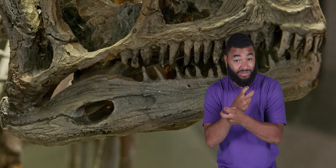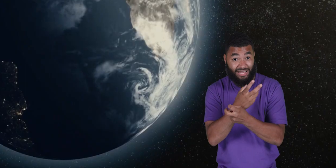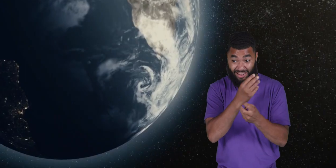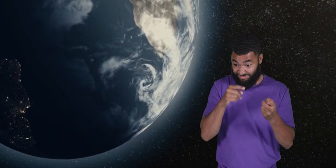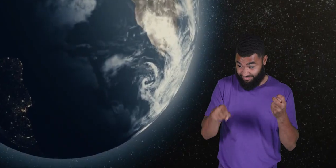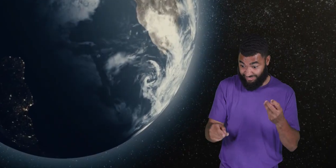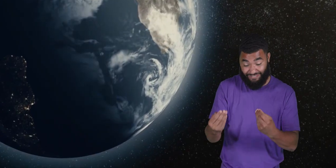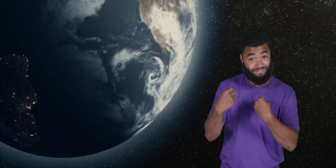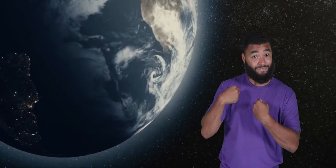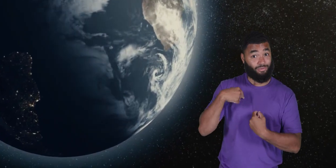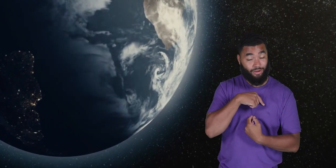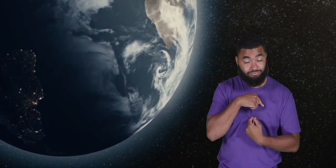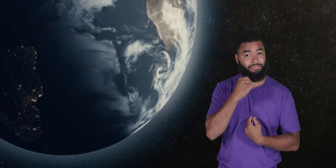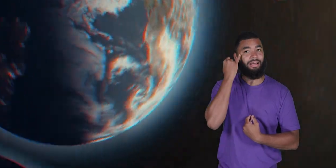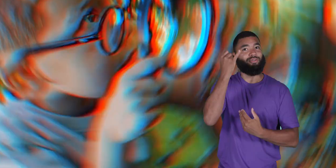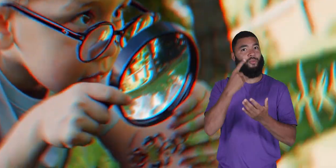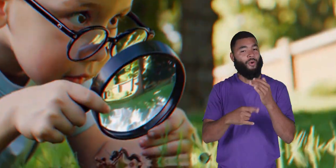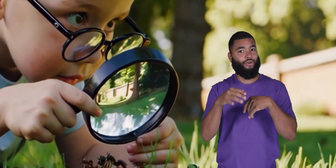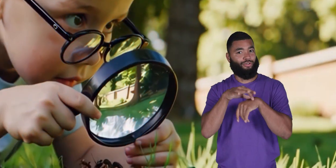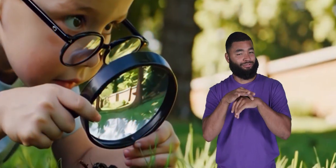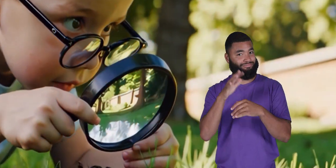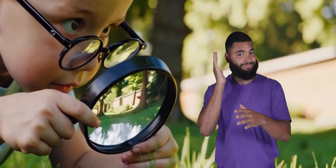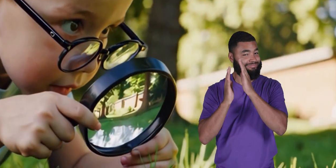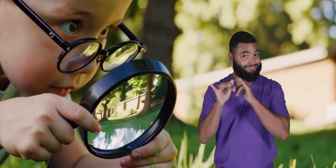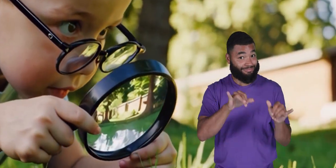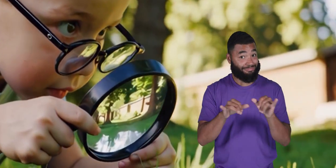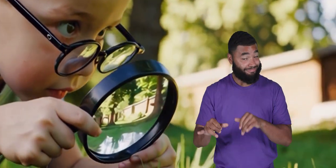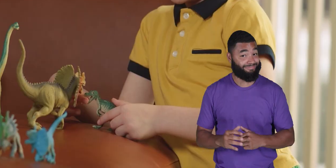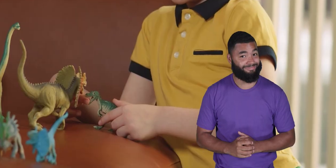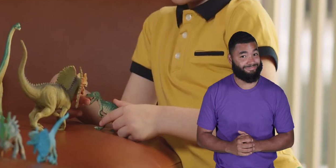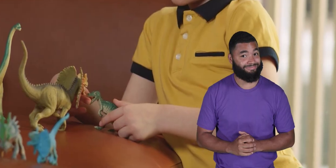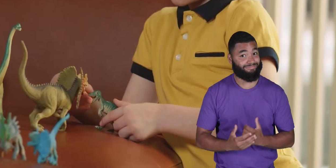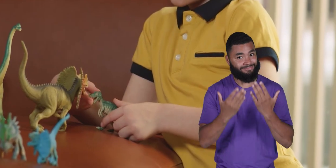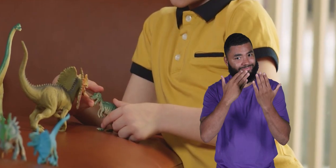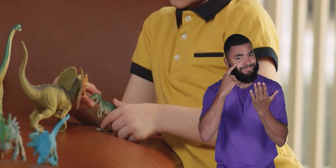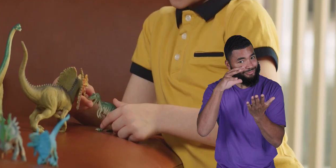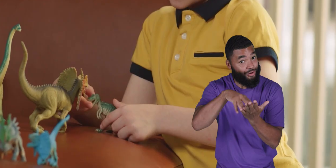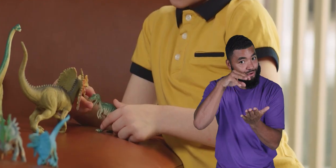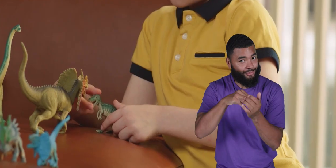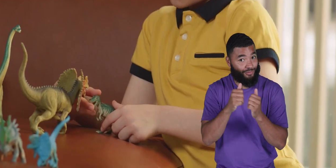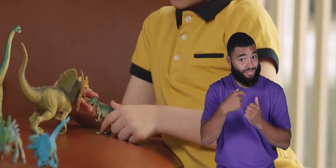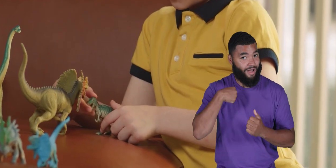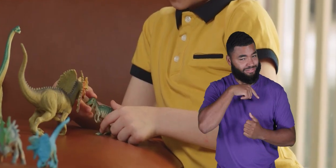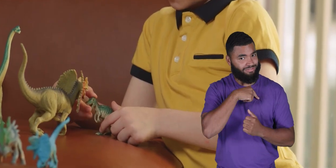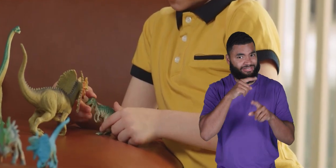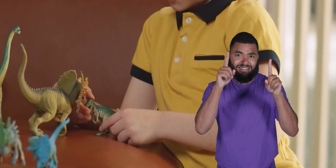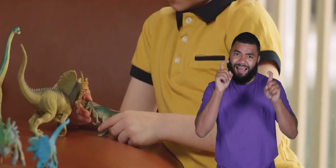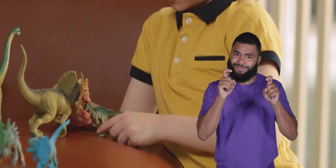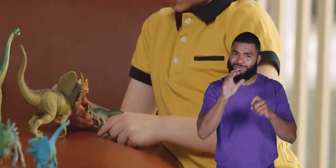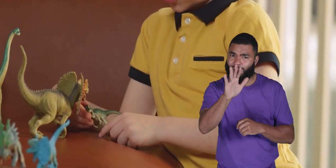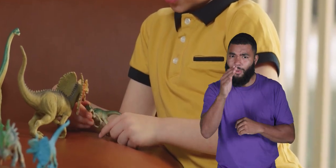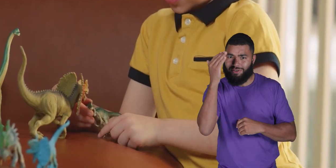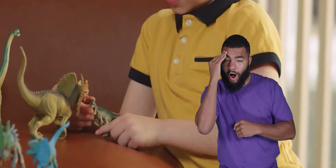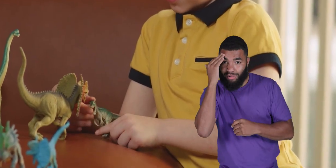earliest years of the Earth's formation. Thanks for learning with us! Be sure to check out our shorts for a quiz to